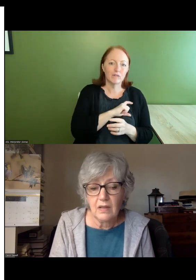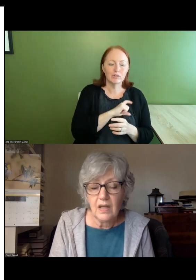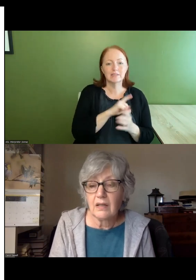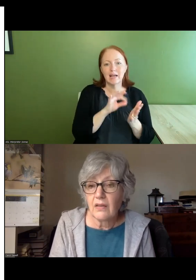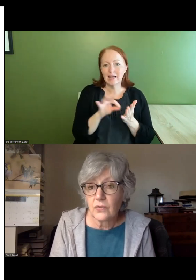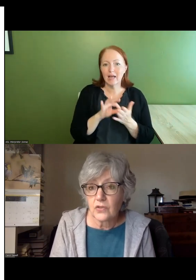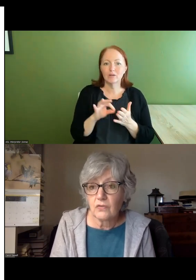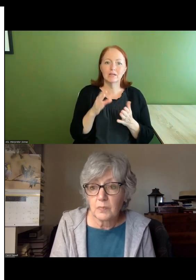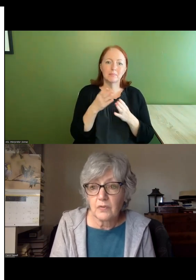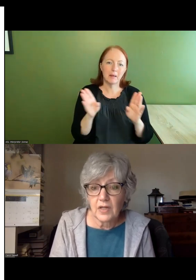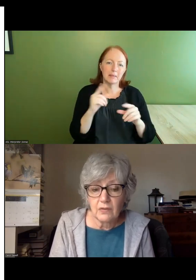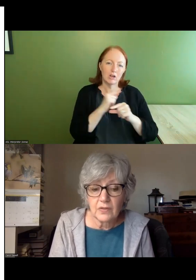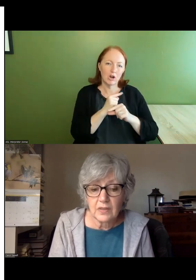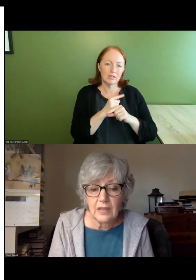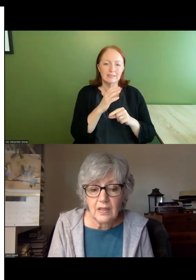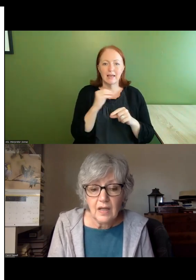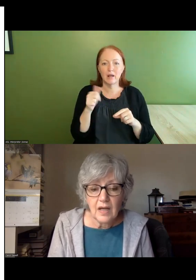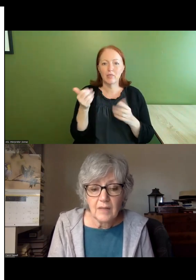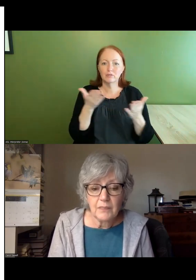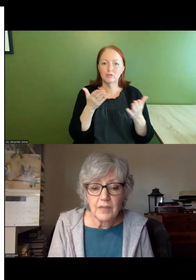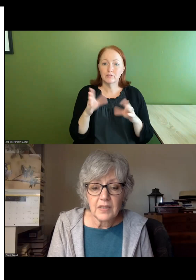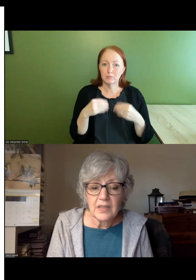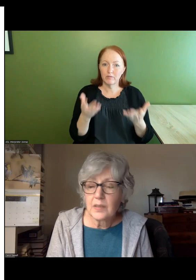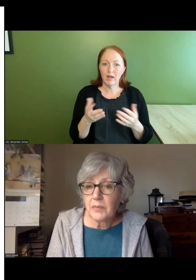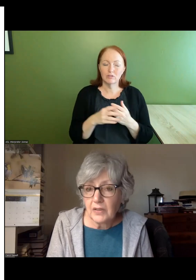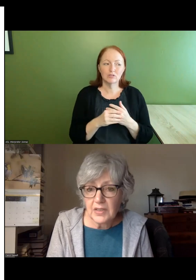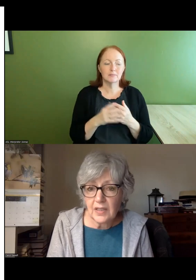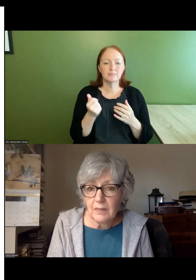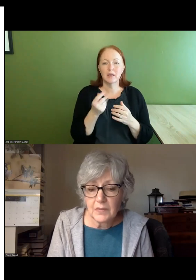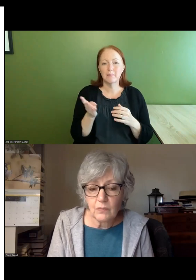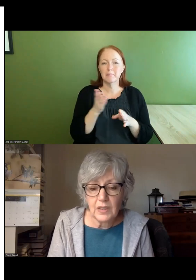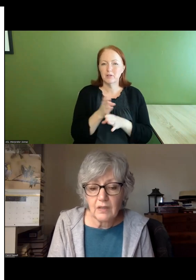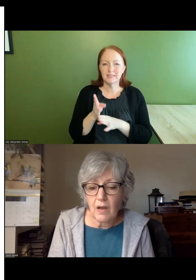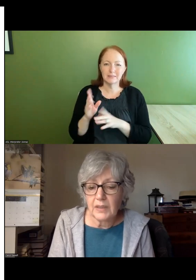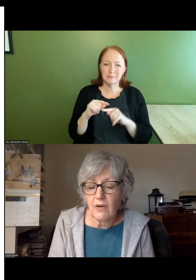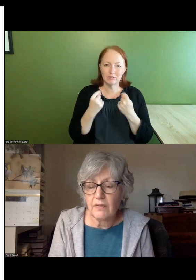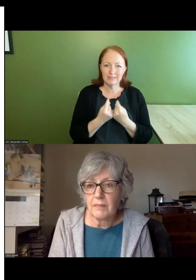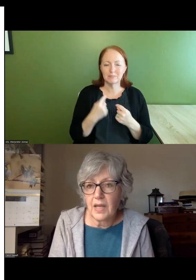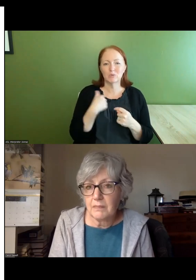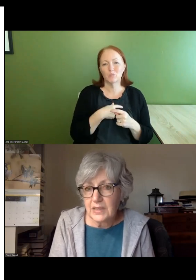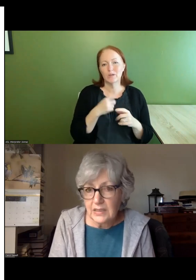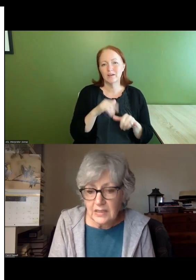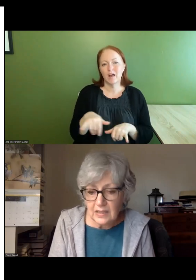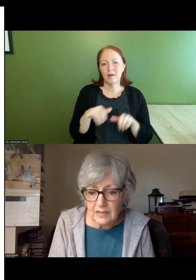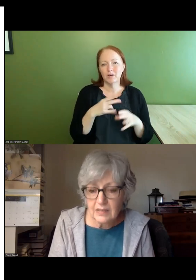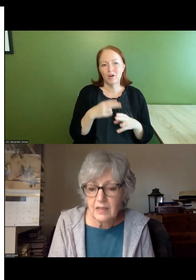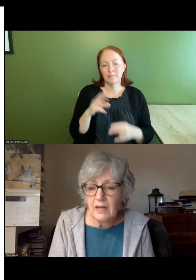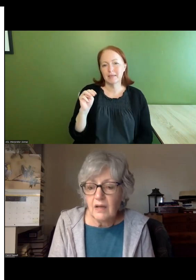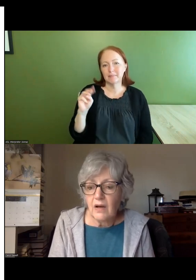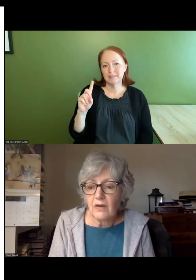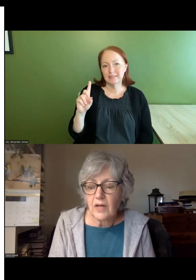guardians, and other service providers. Multidisciplinary teams, we commonly call them